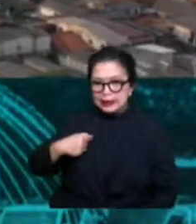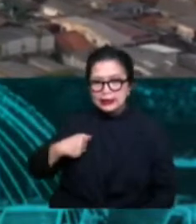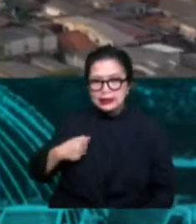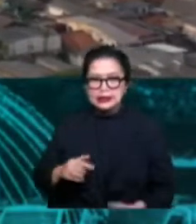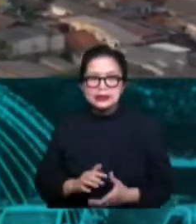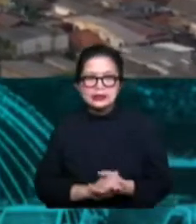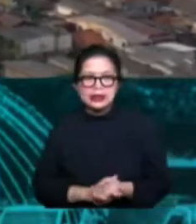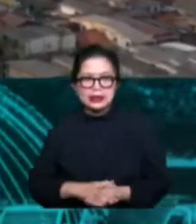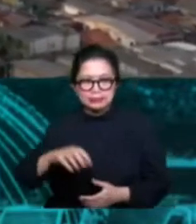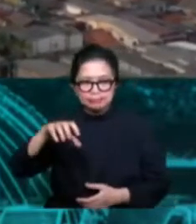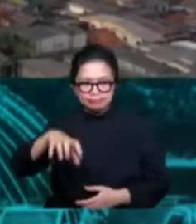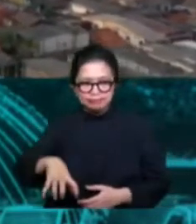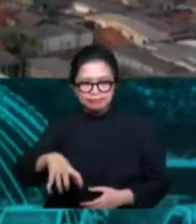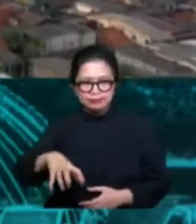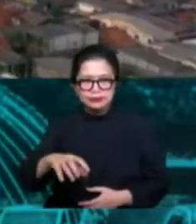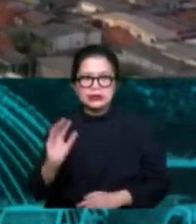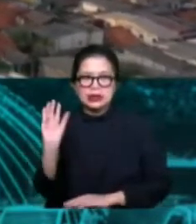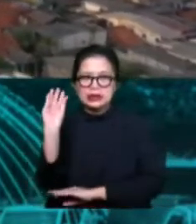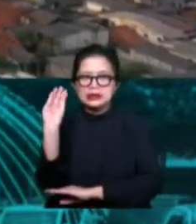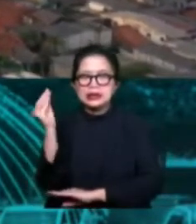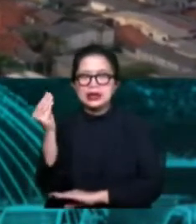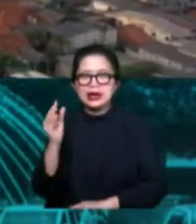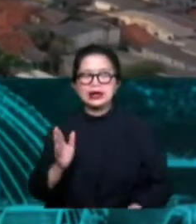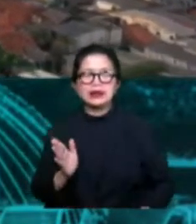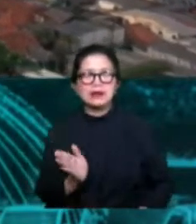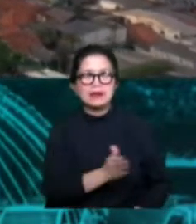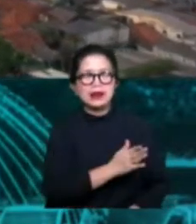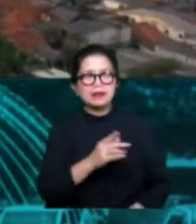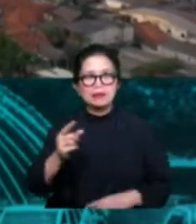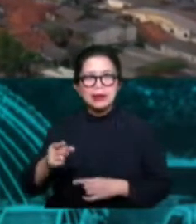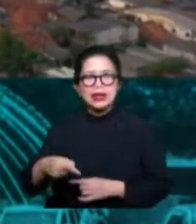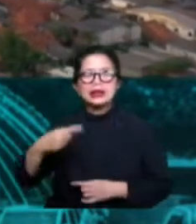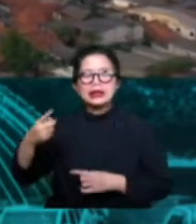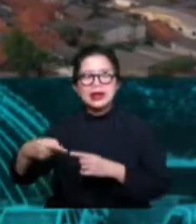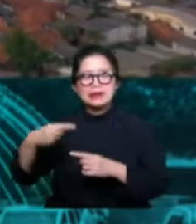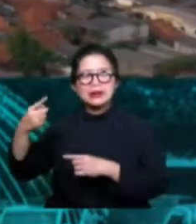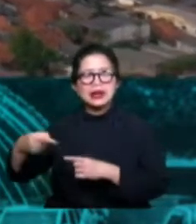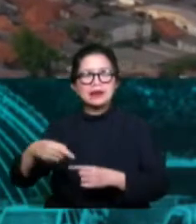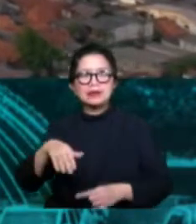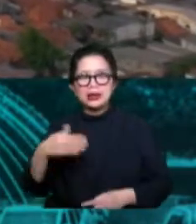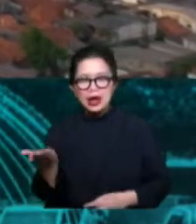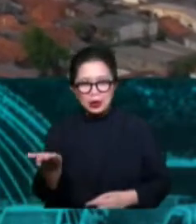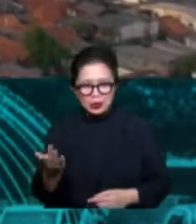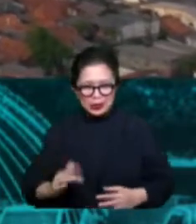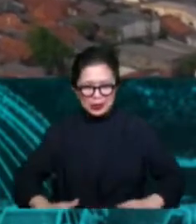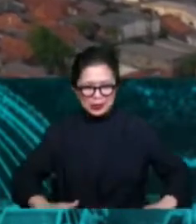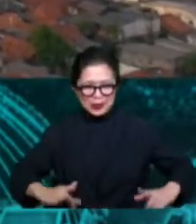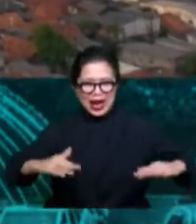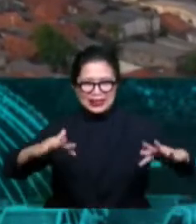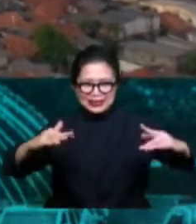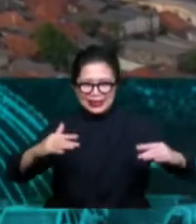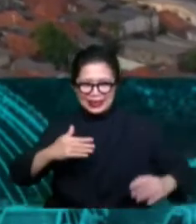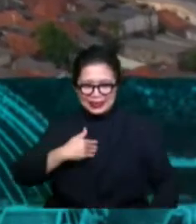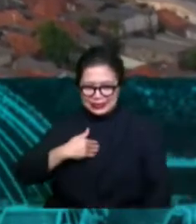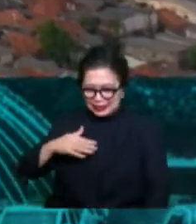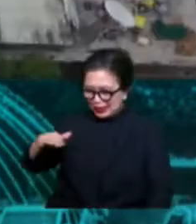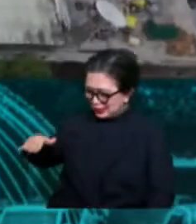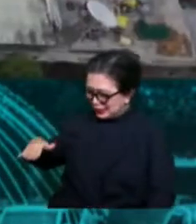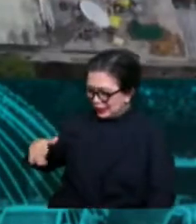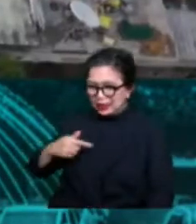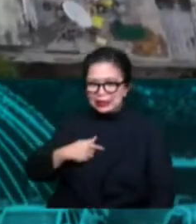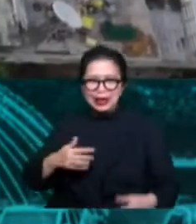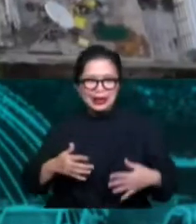Jakarta, every year is always flooding. It means that when I was small, I'm happy because I